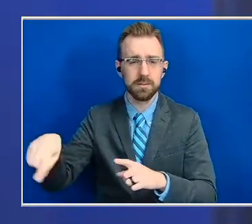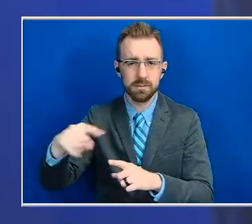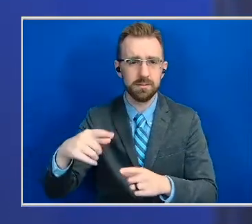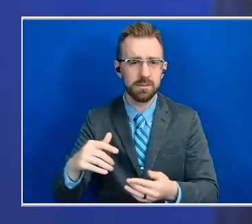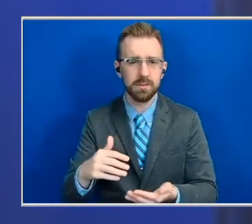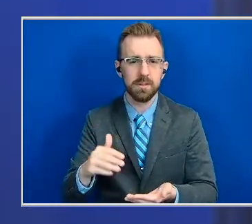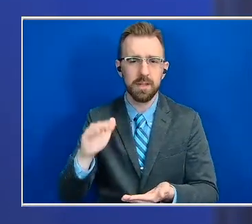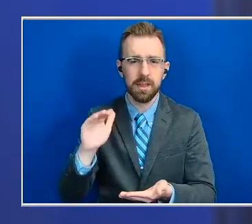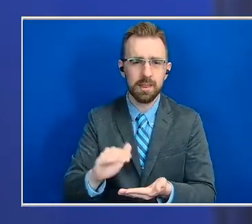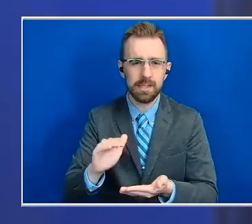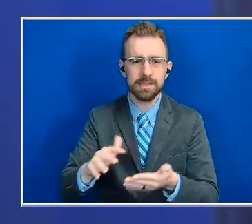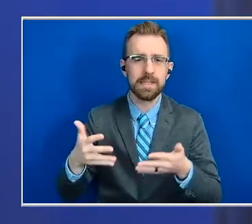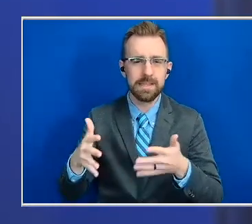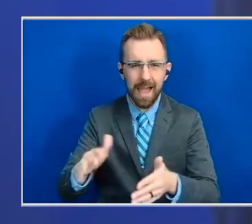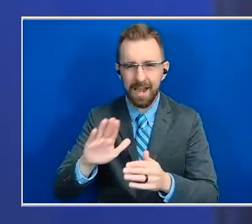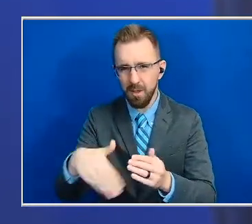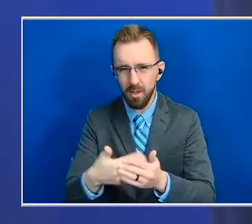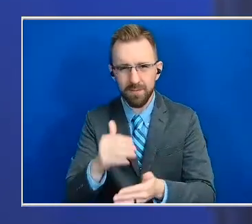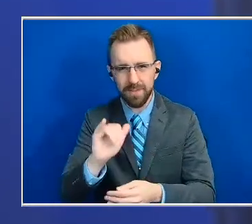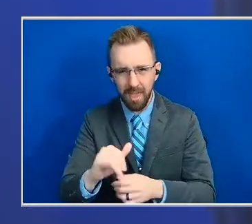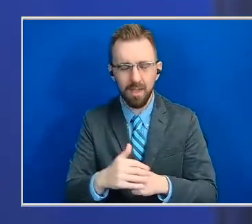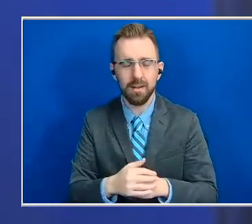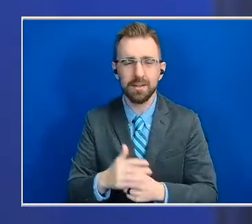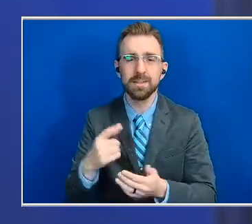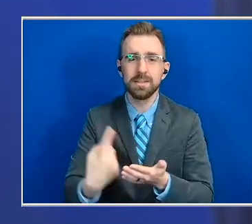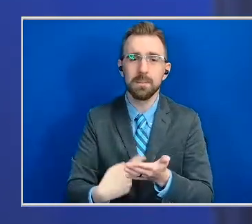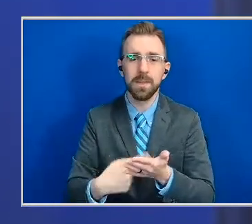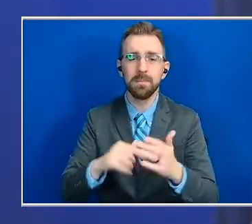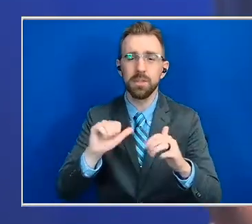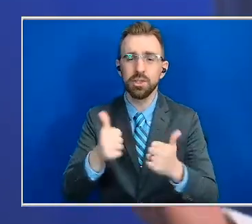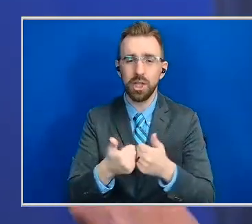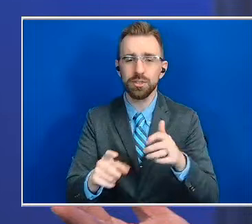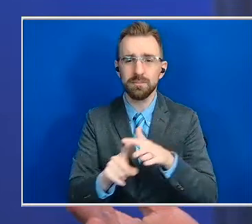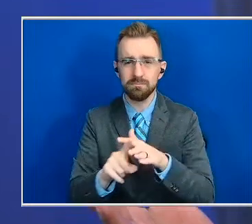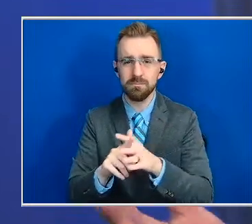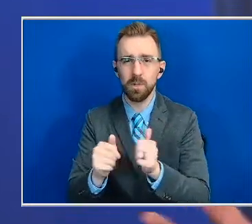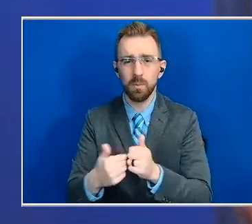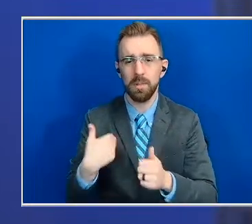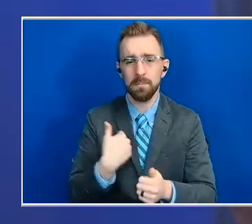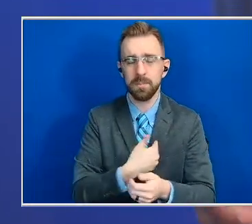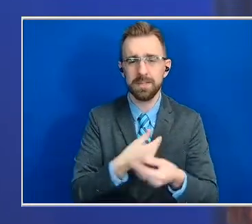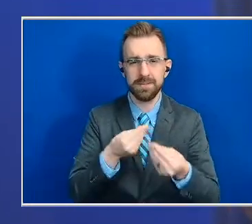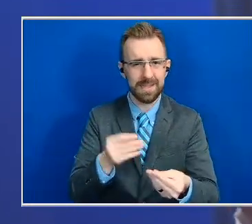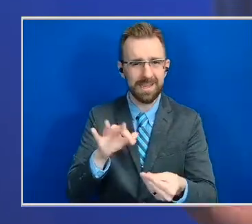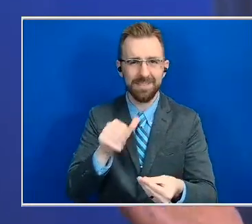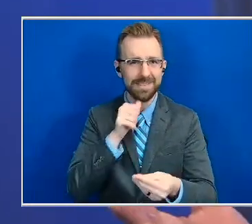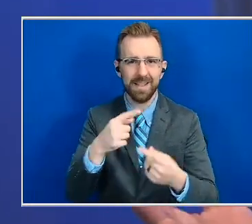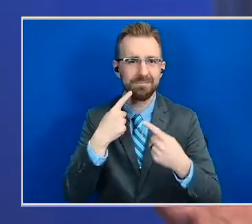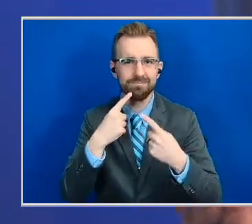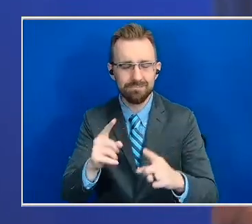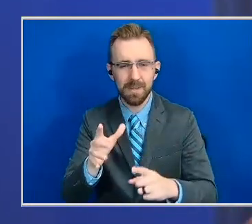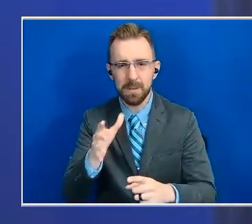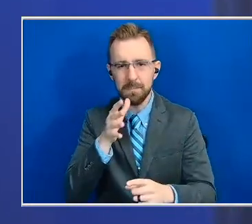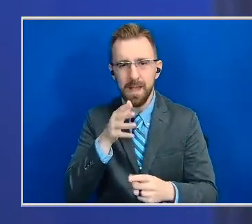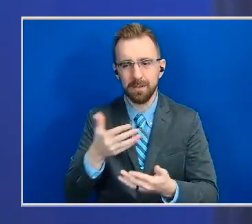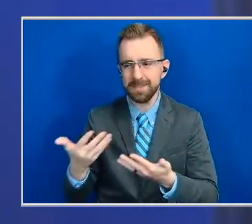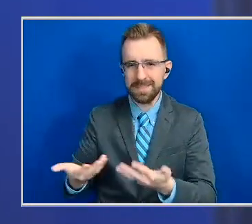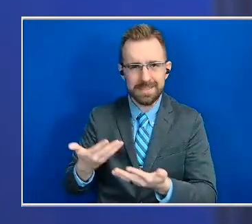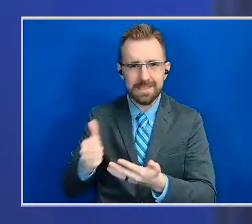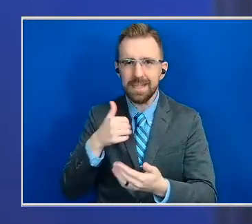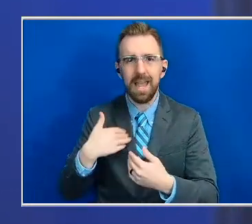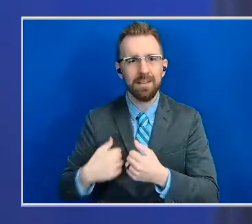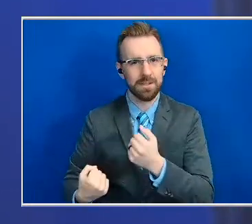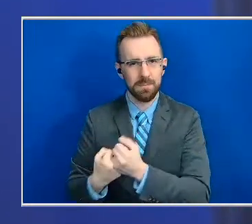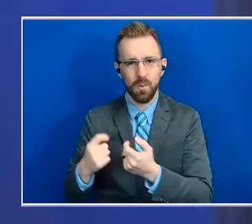that. There are challenges that come into play when breastfeeding doesn't go as planned and the moms do not get the support to meet their